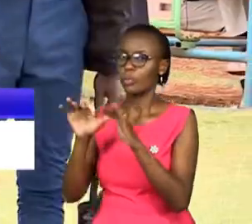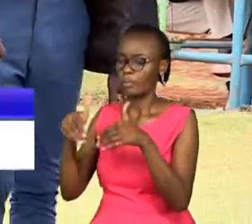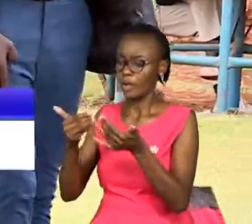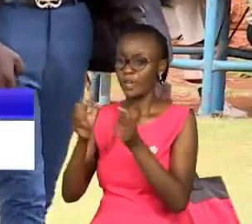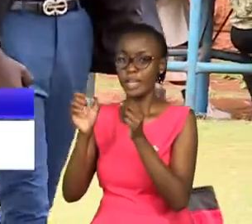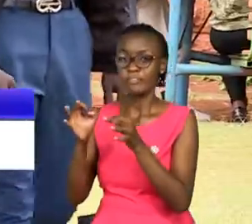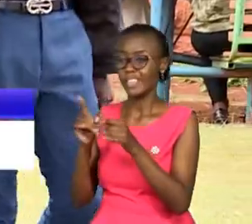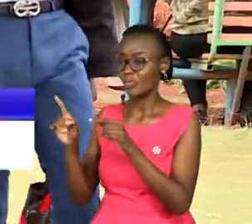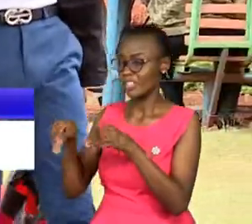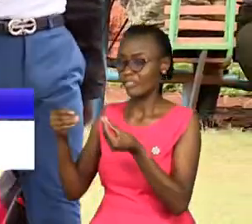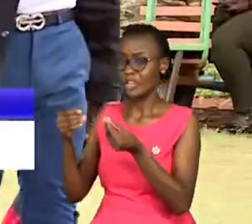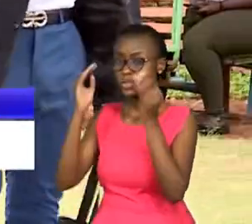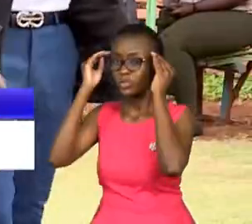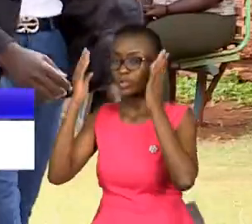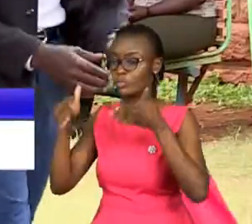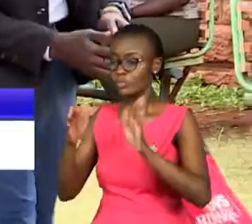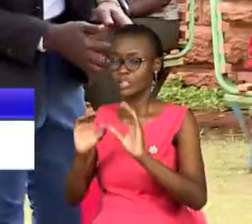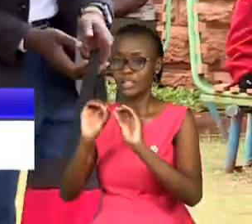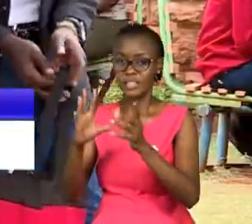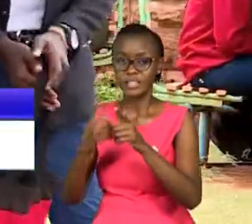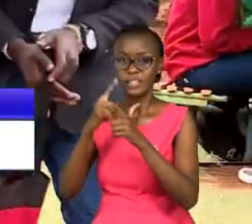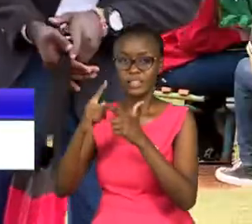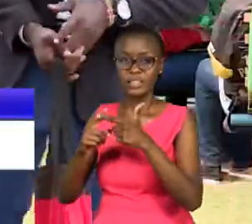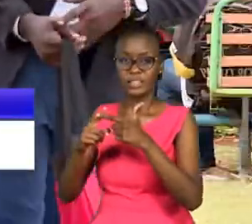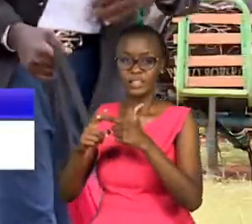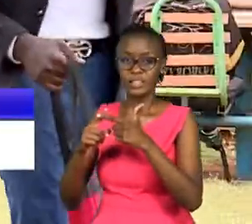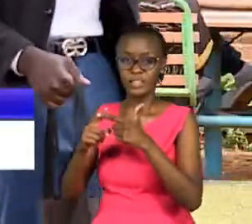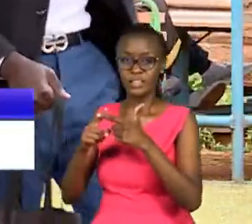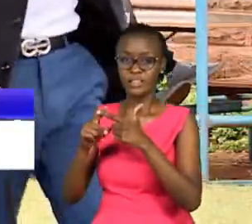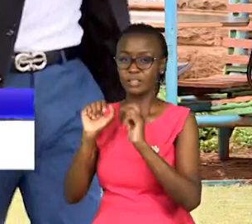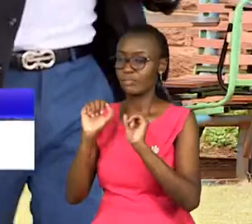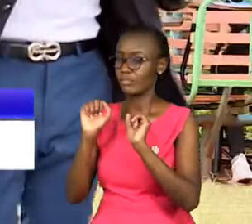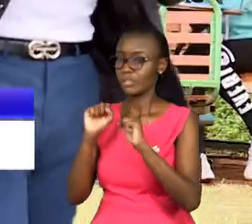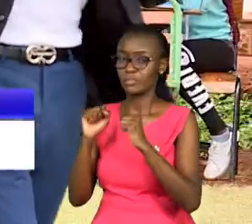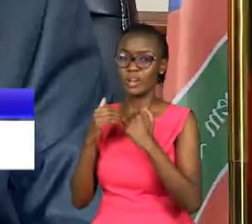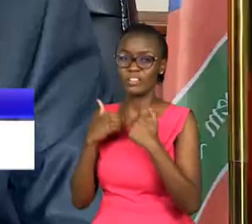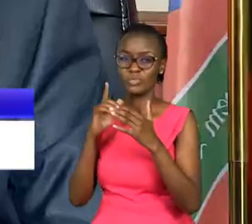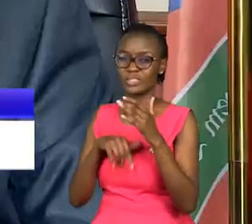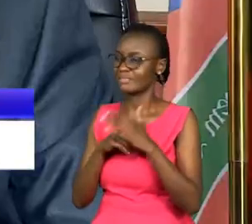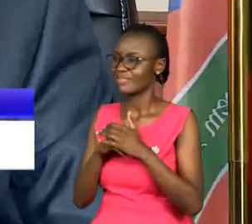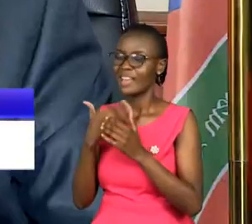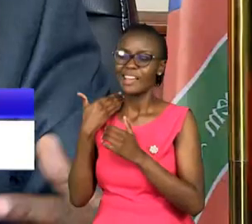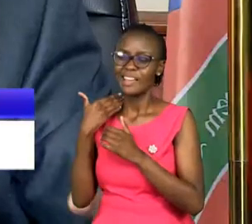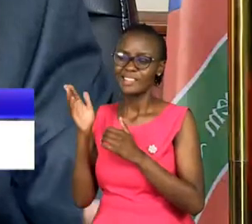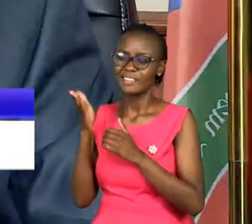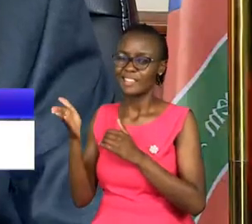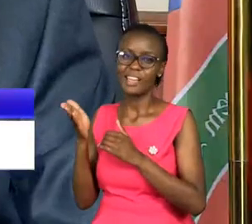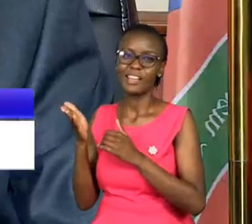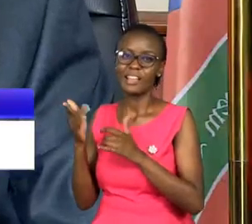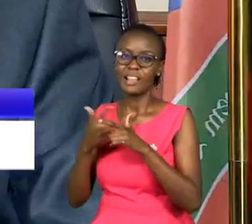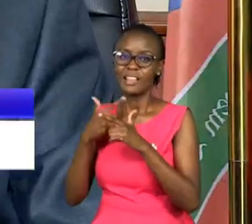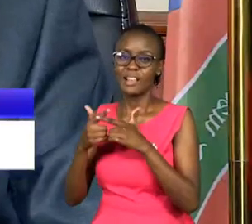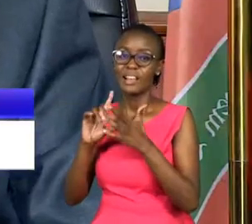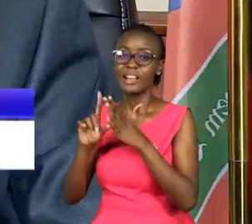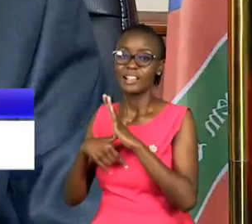you don't give them that opportunity, it will always breed a bit of discontent out there, which comes out into